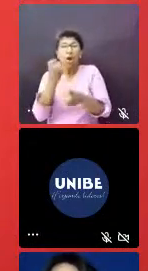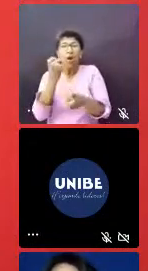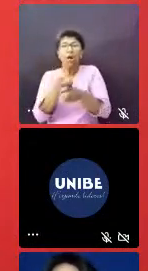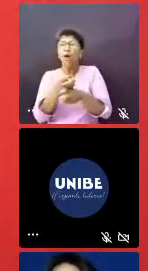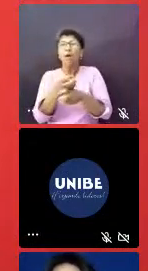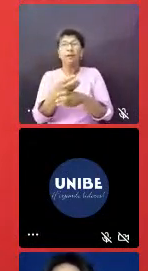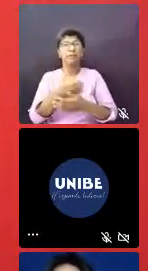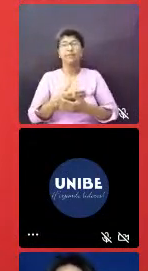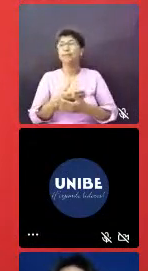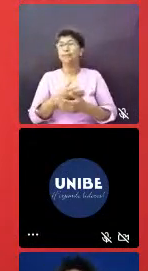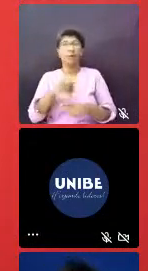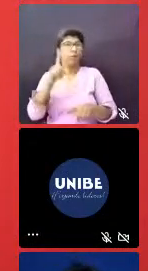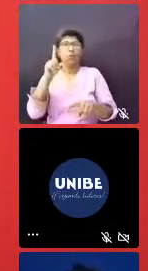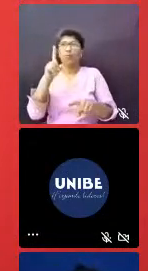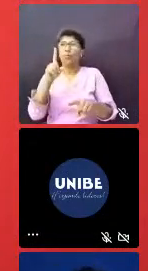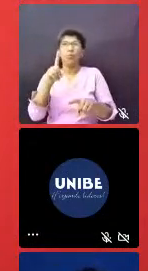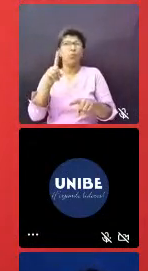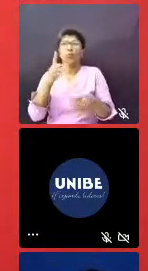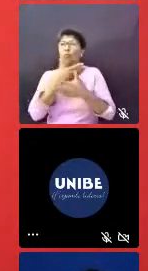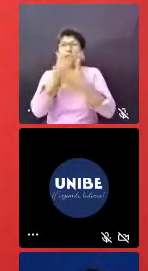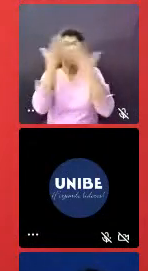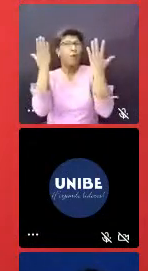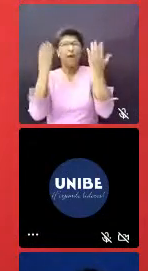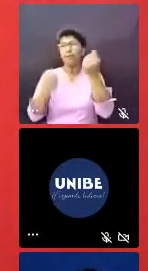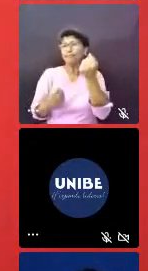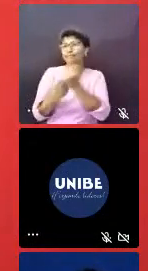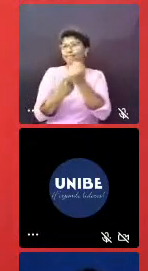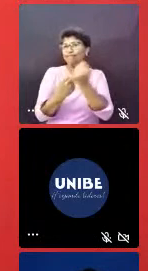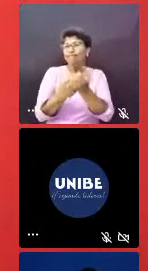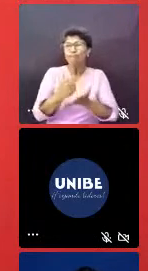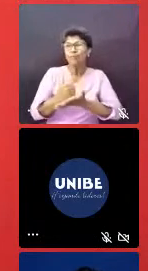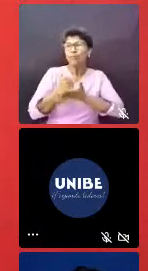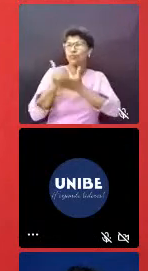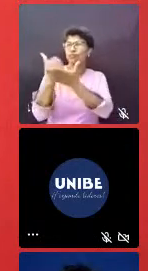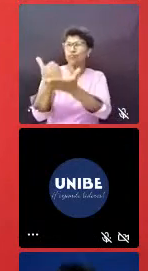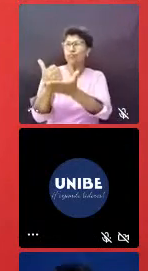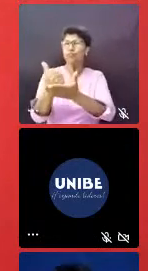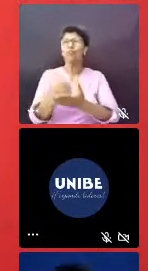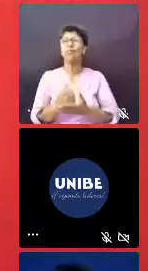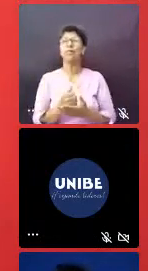any on-site support. It is